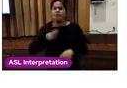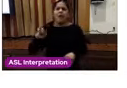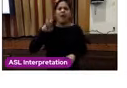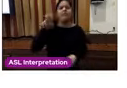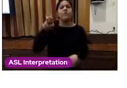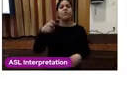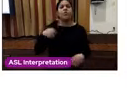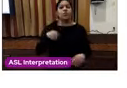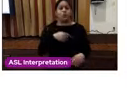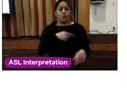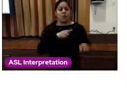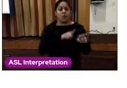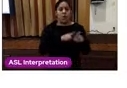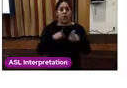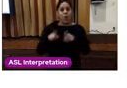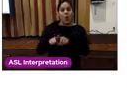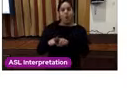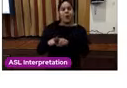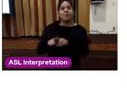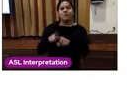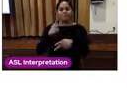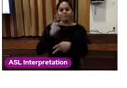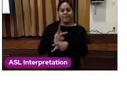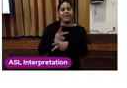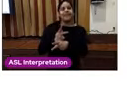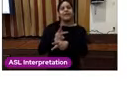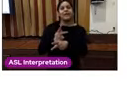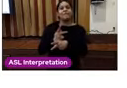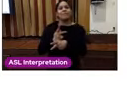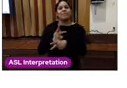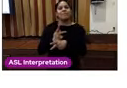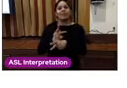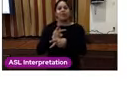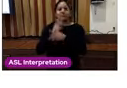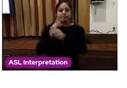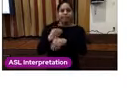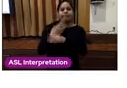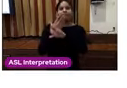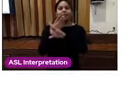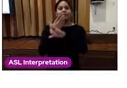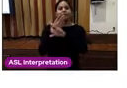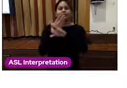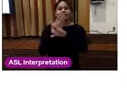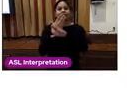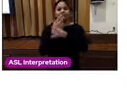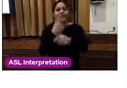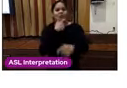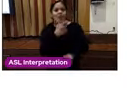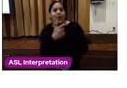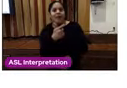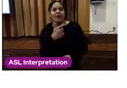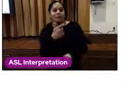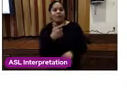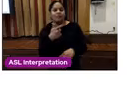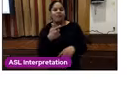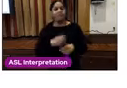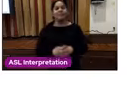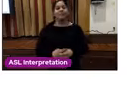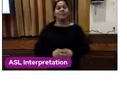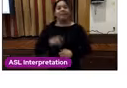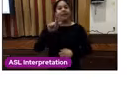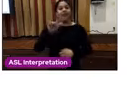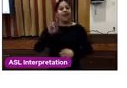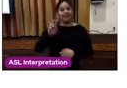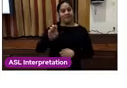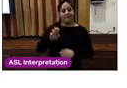we have also preserved our ability to, you know, join us remotely via live stream. And